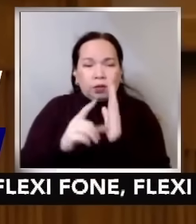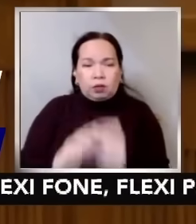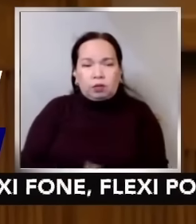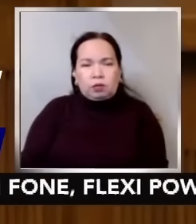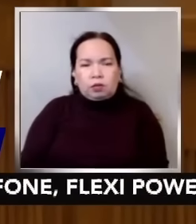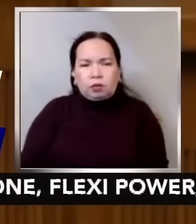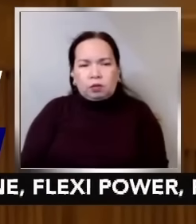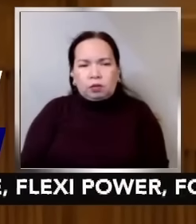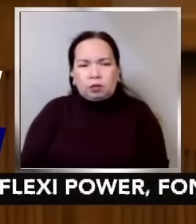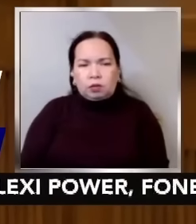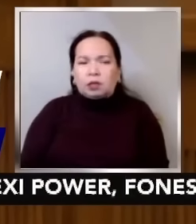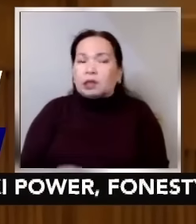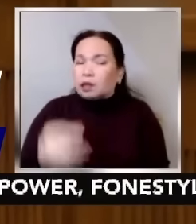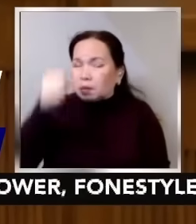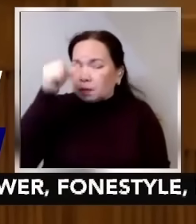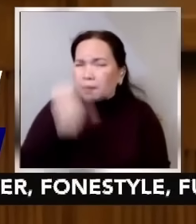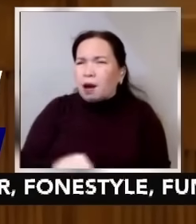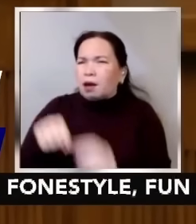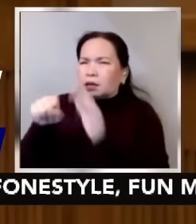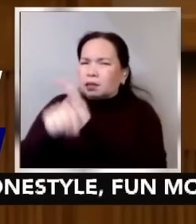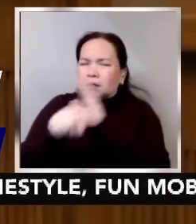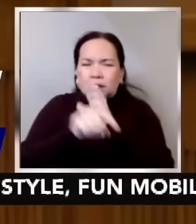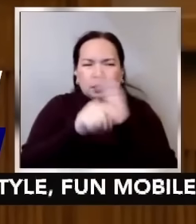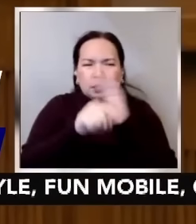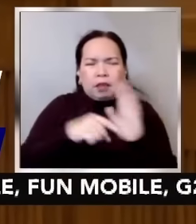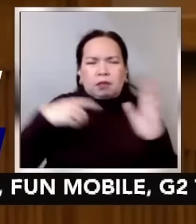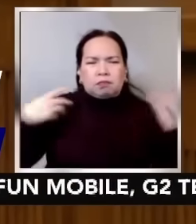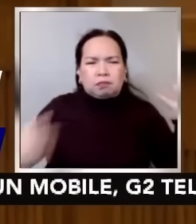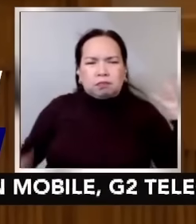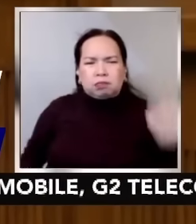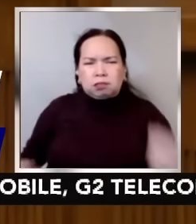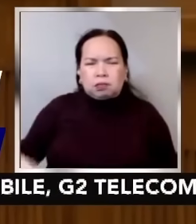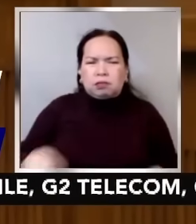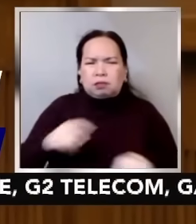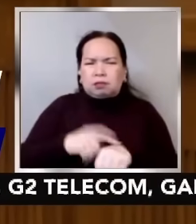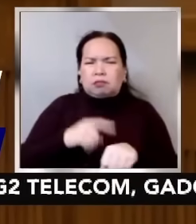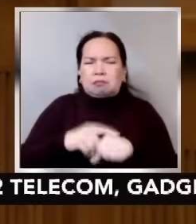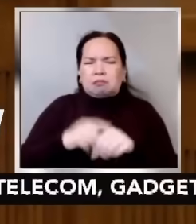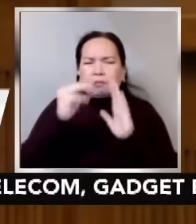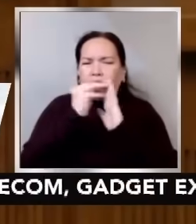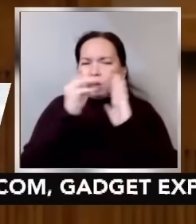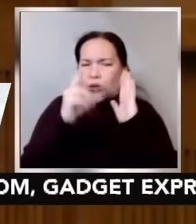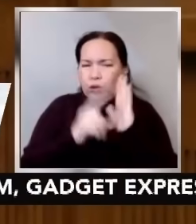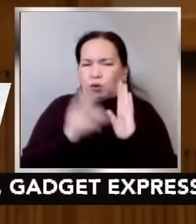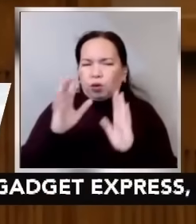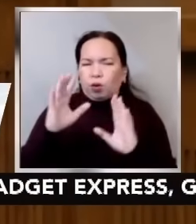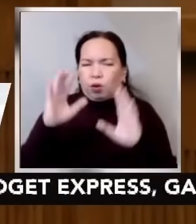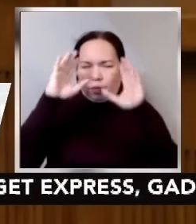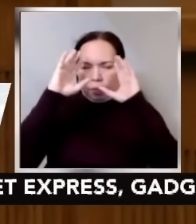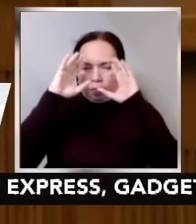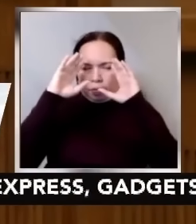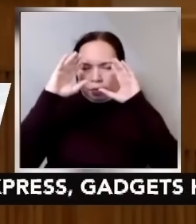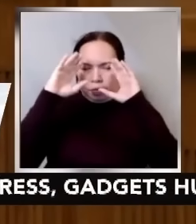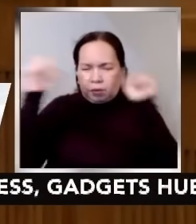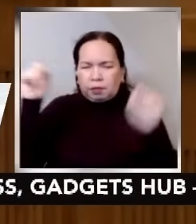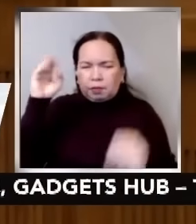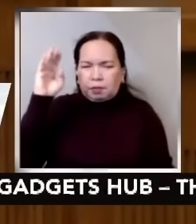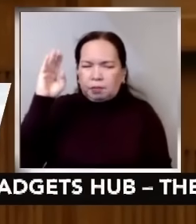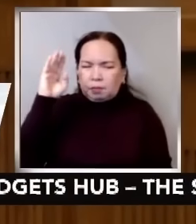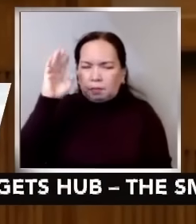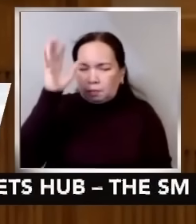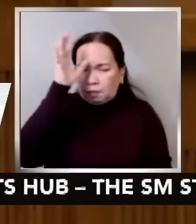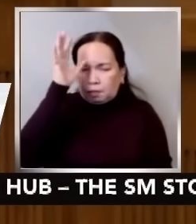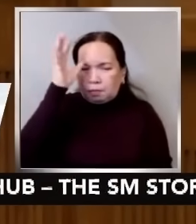plunder of the Marcos Sr. martial law regime and the sacrifices and